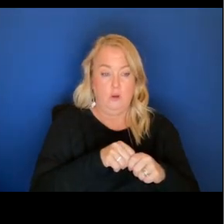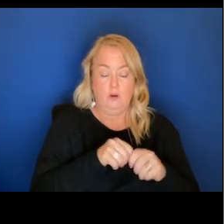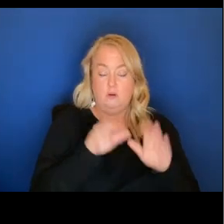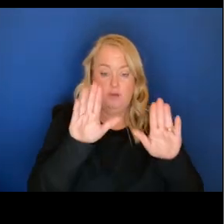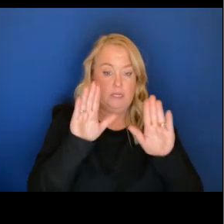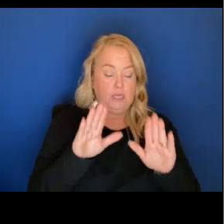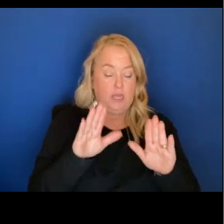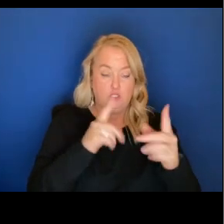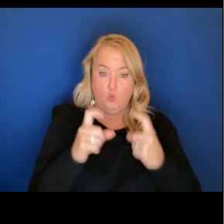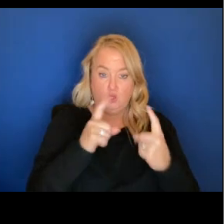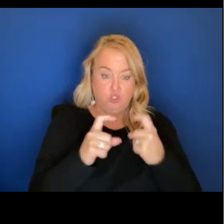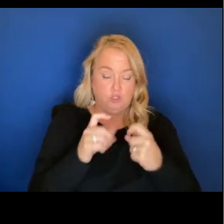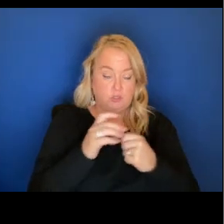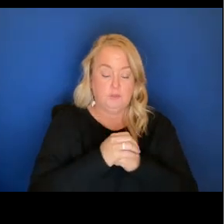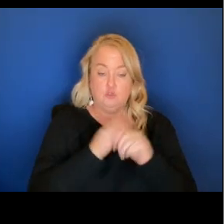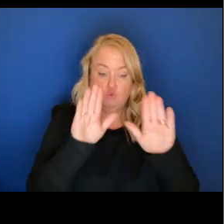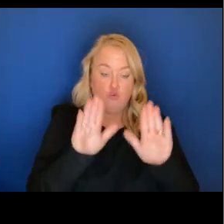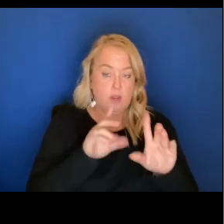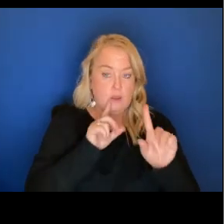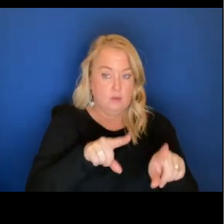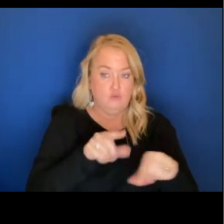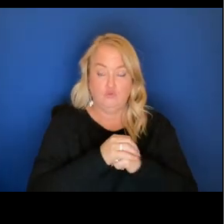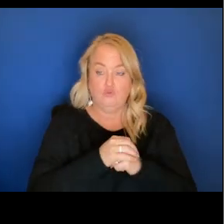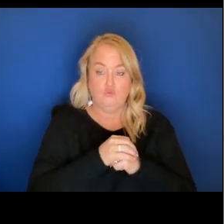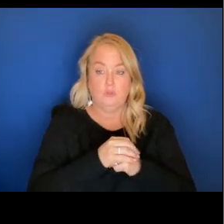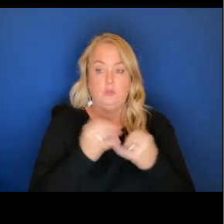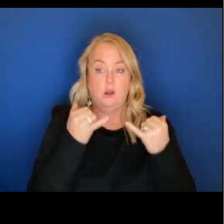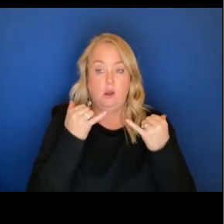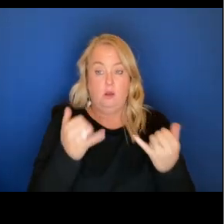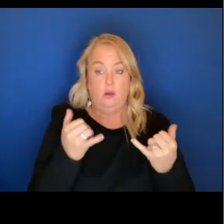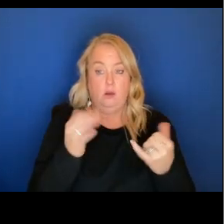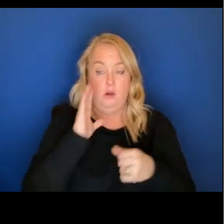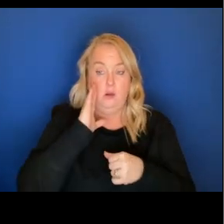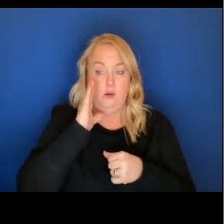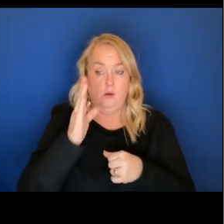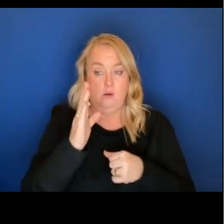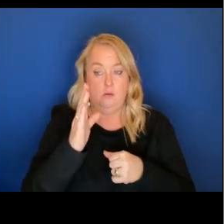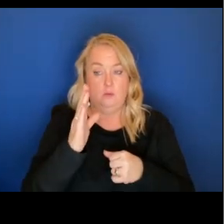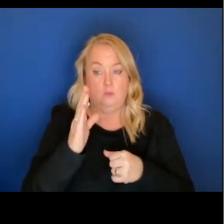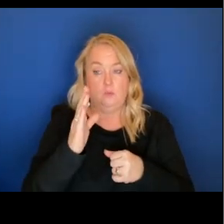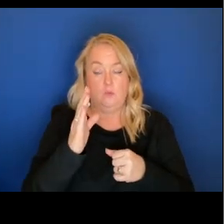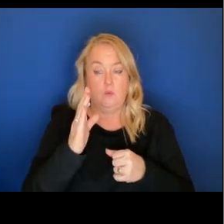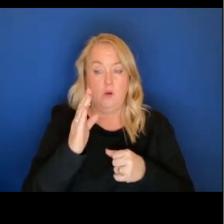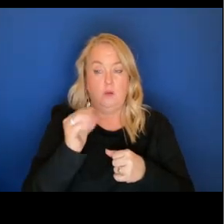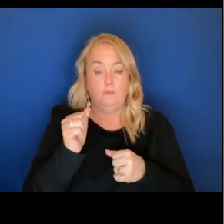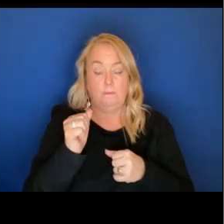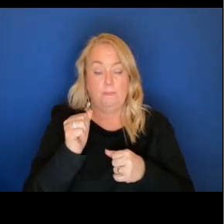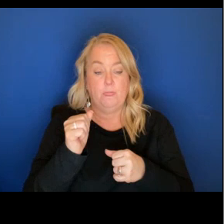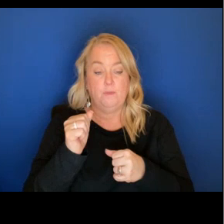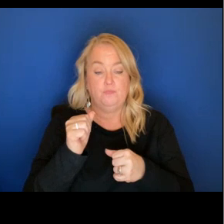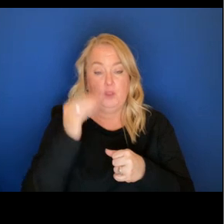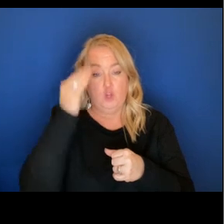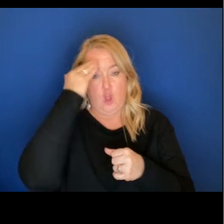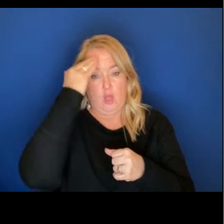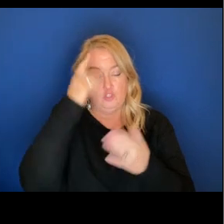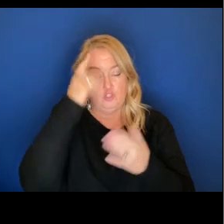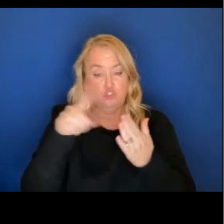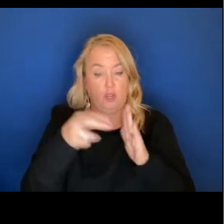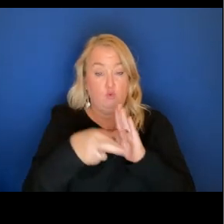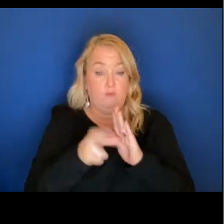Fantastic questions, great answers. Now we're going to move into the knowledge check